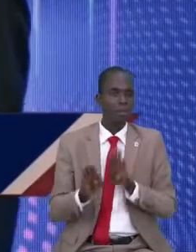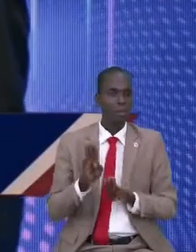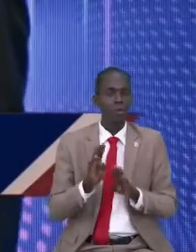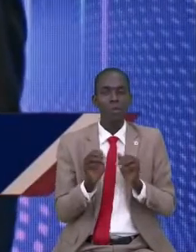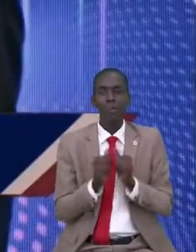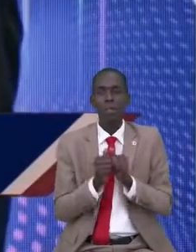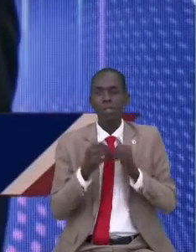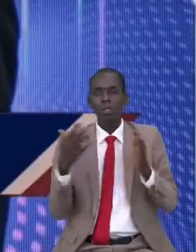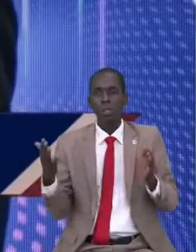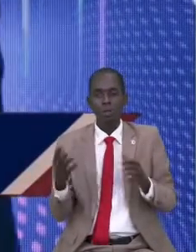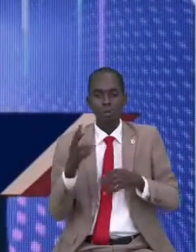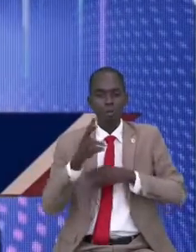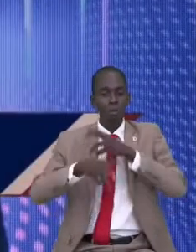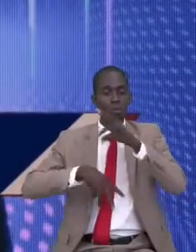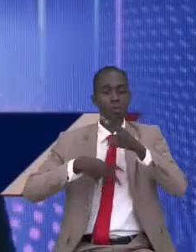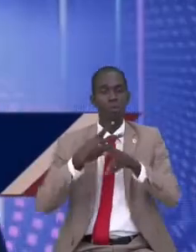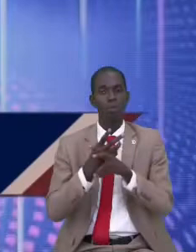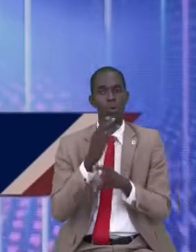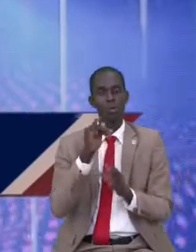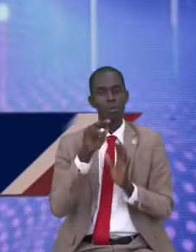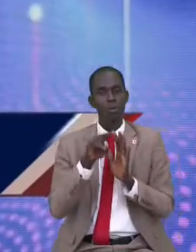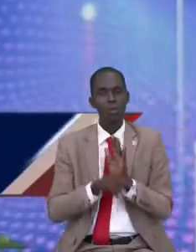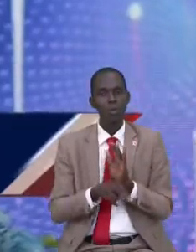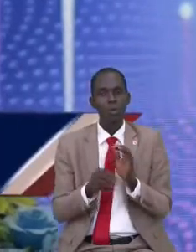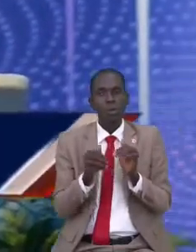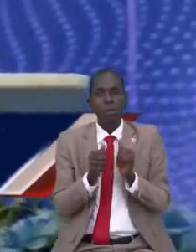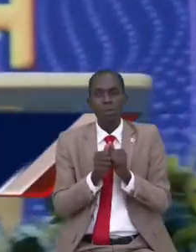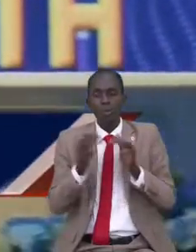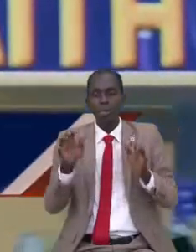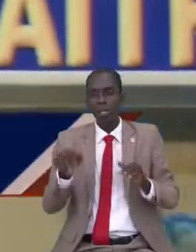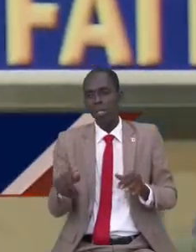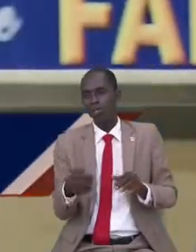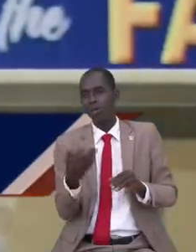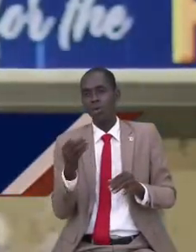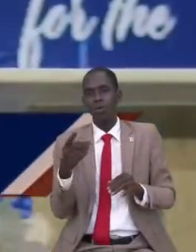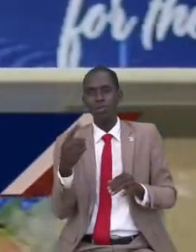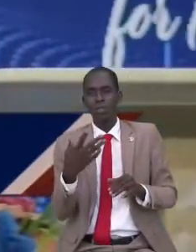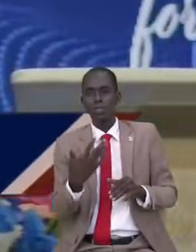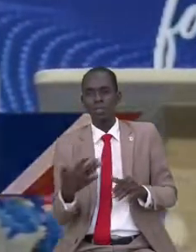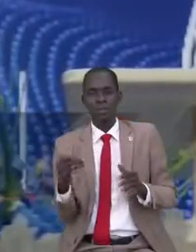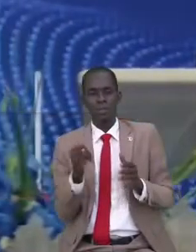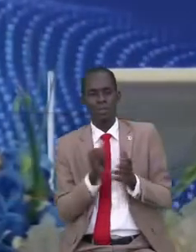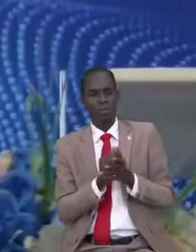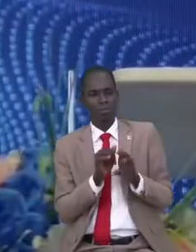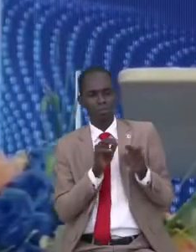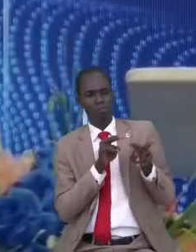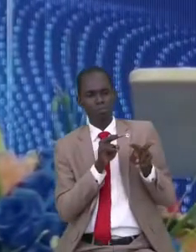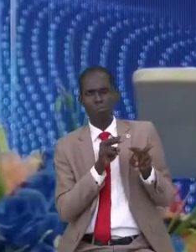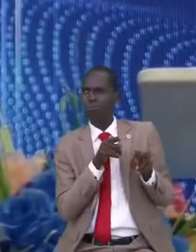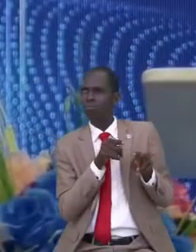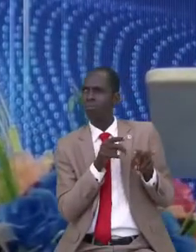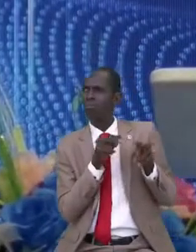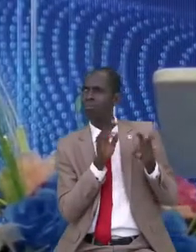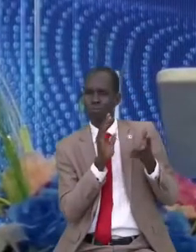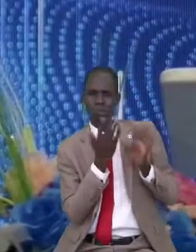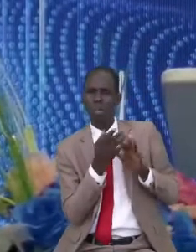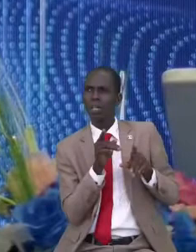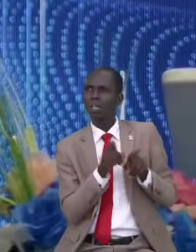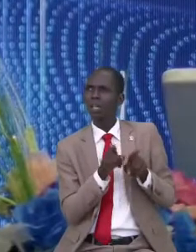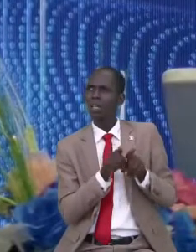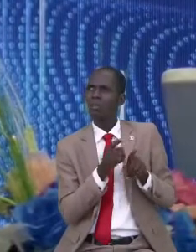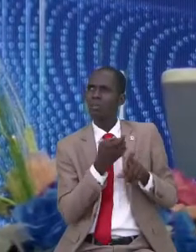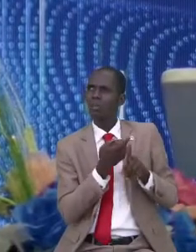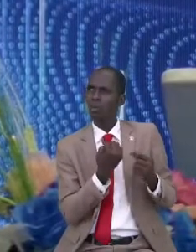without worldliness, and without any of those things that looks like that trait is coming from Satan. Bury that